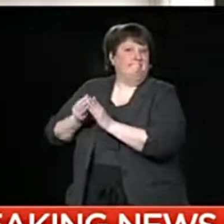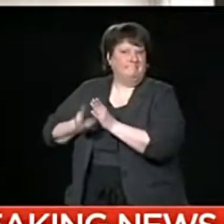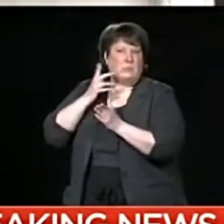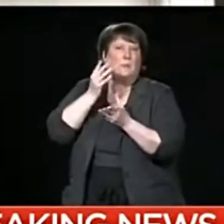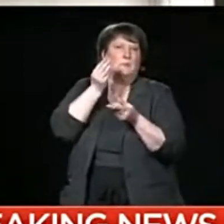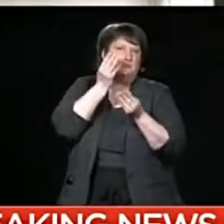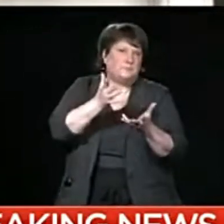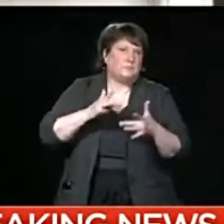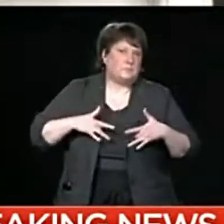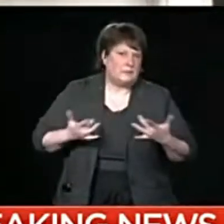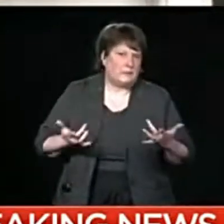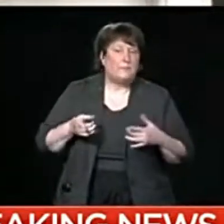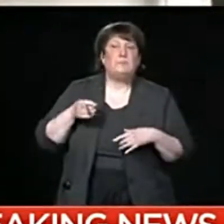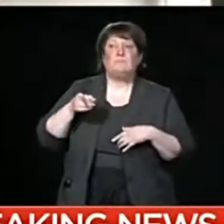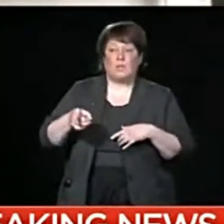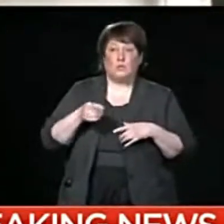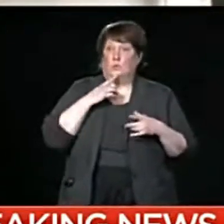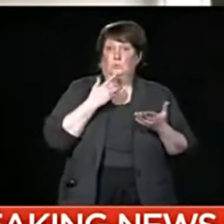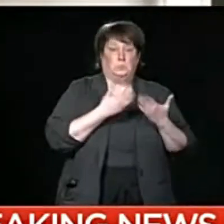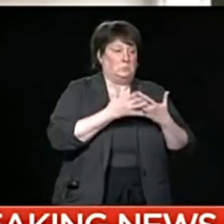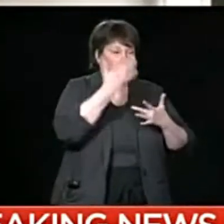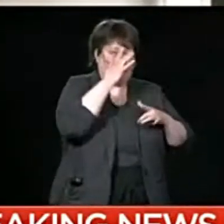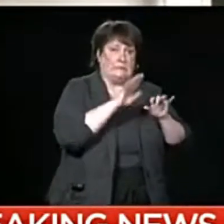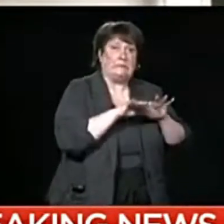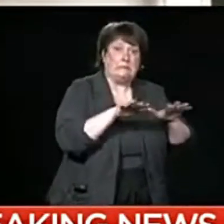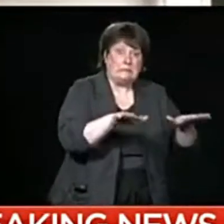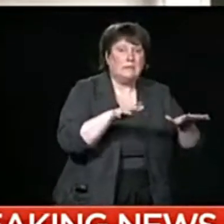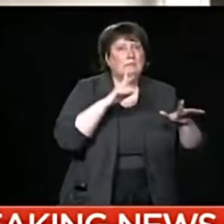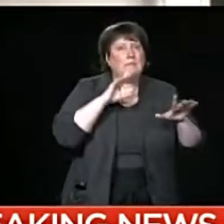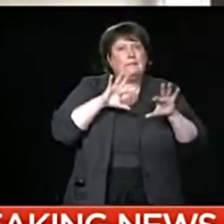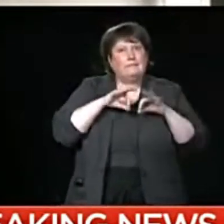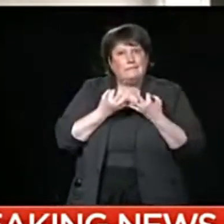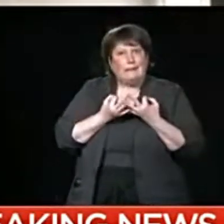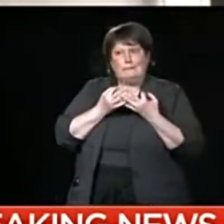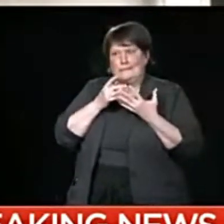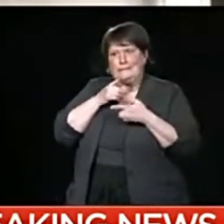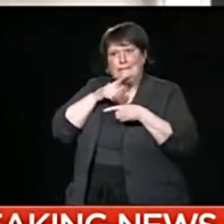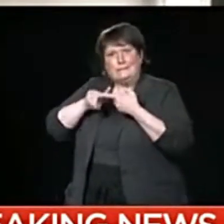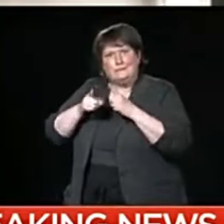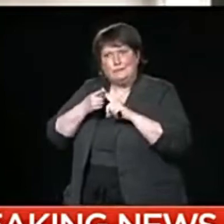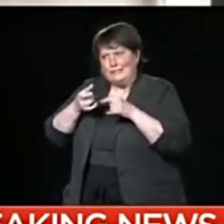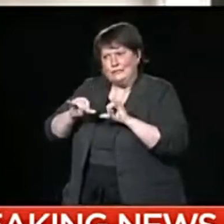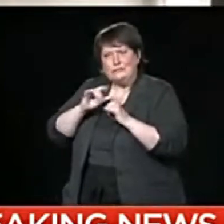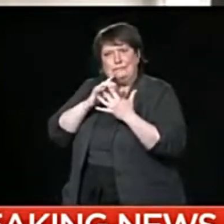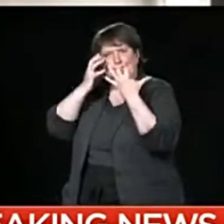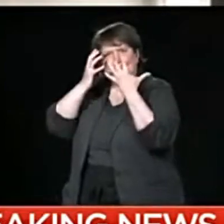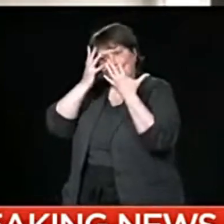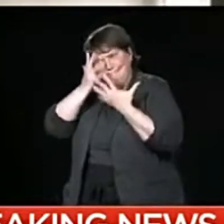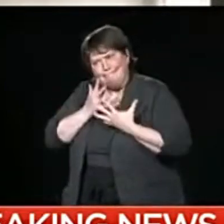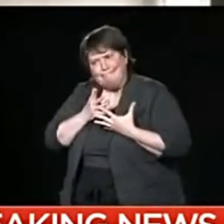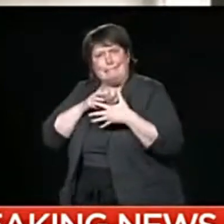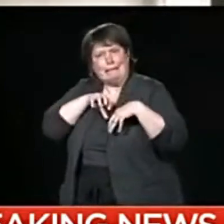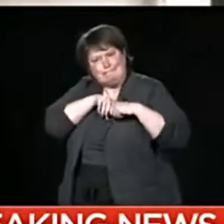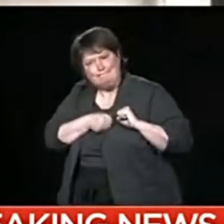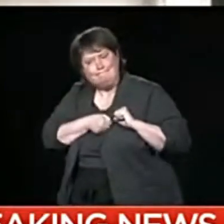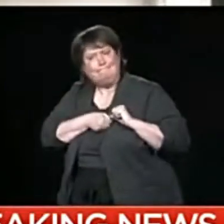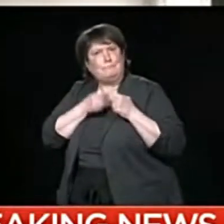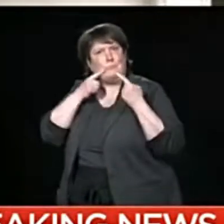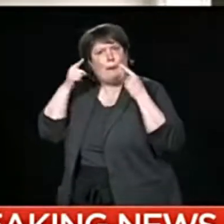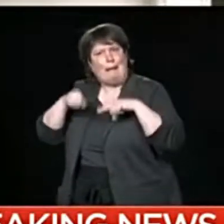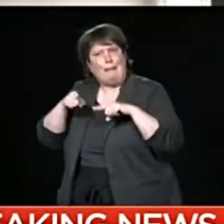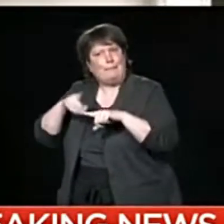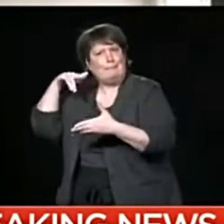new crisis, families and loved ones continue to grieve and seek answers. I want to ensure them and